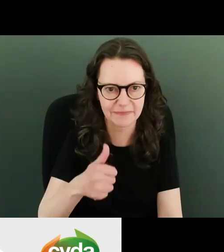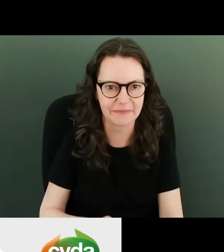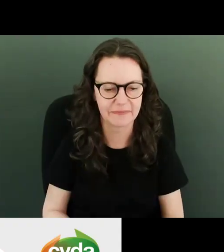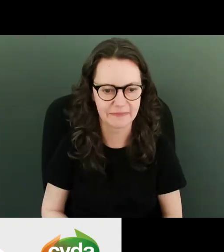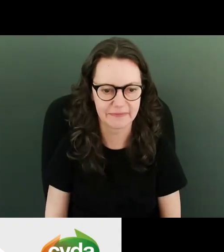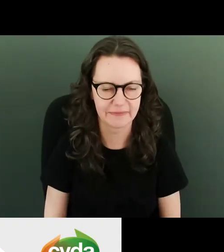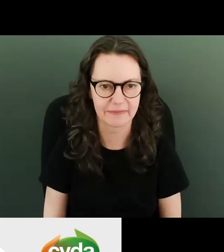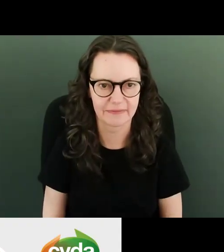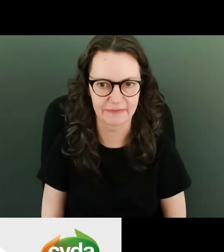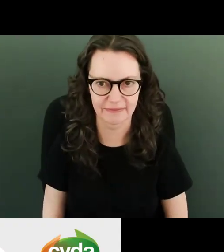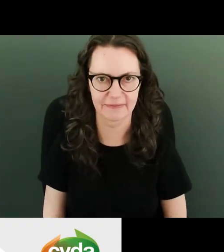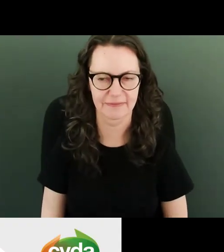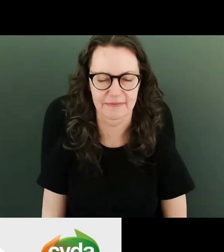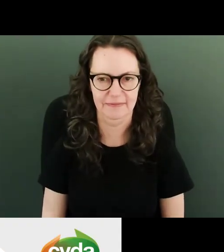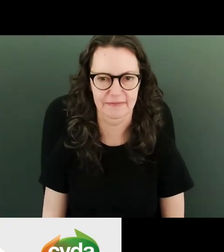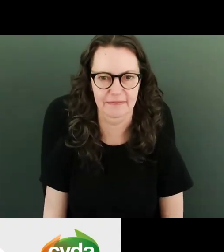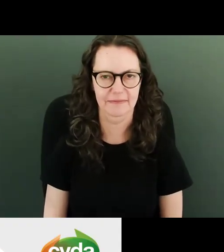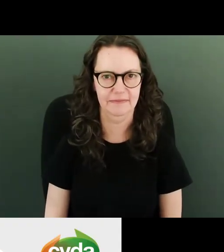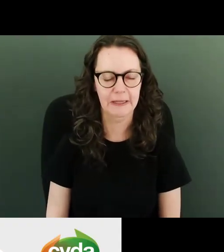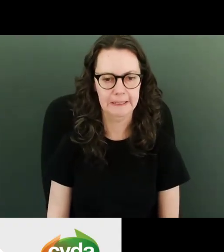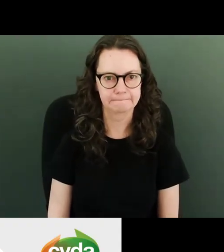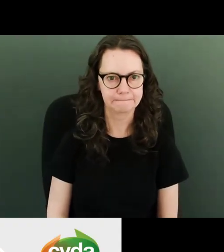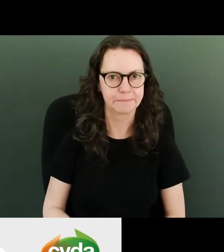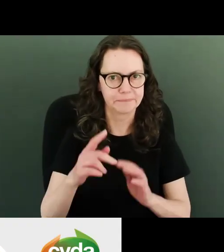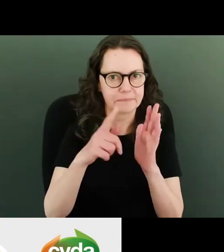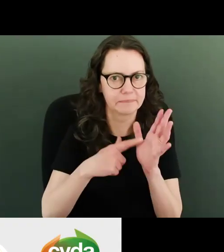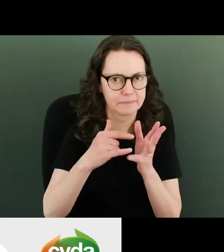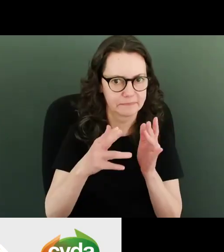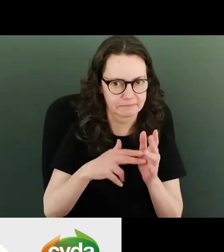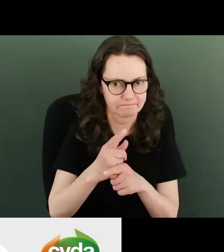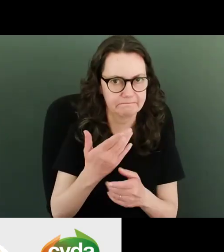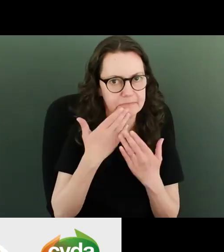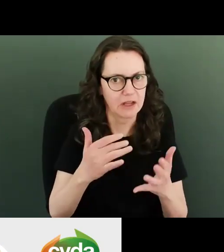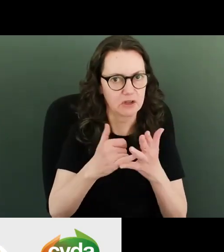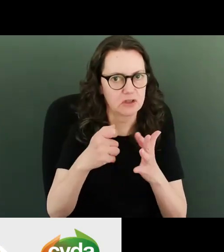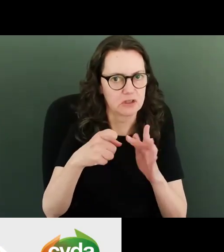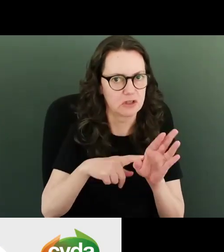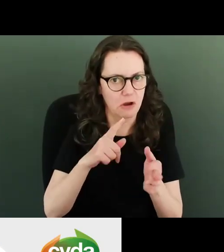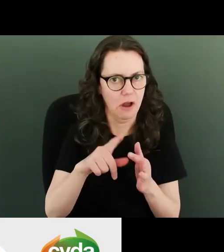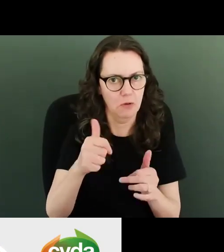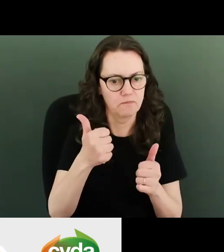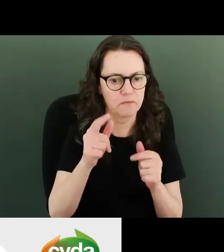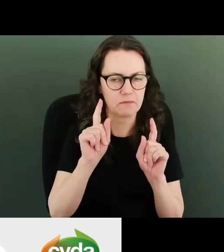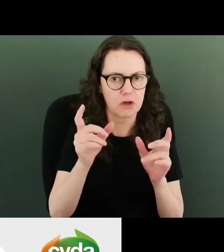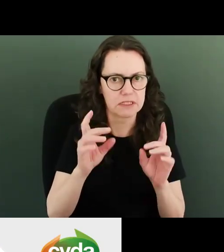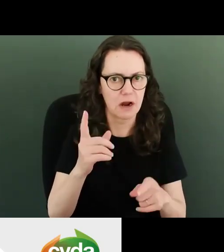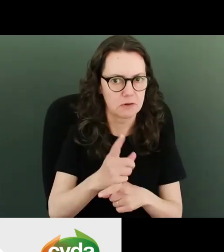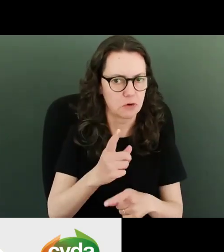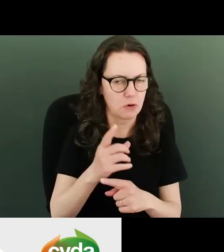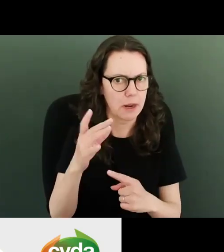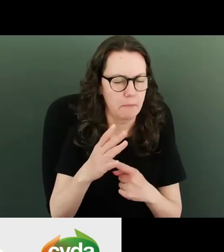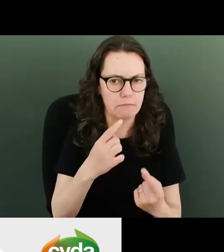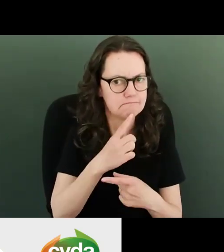Thank you so much, Skye, for kicking us off with such an important message and